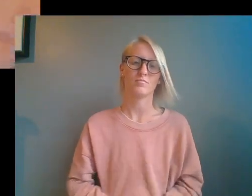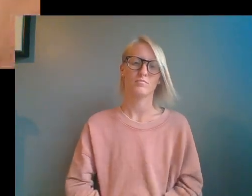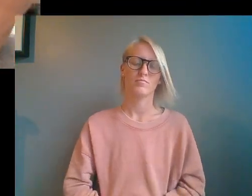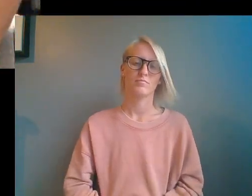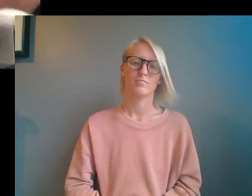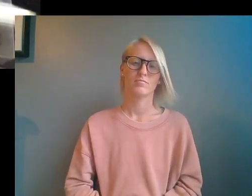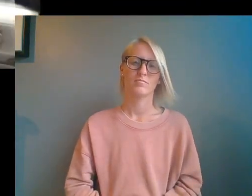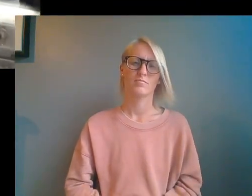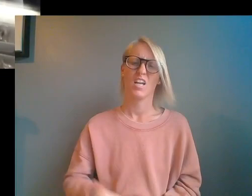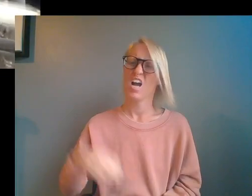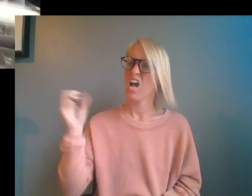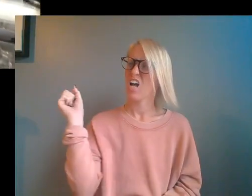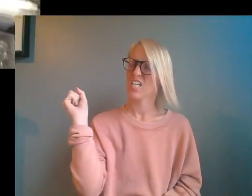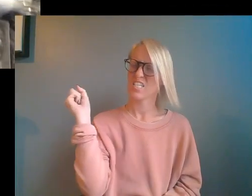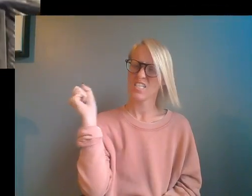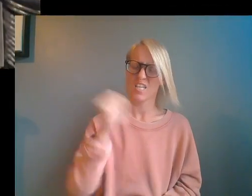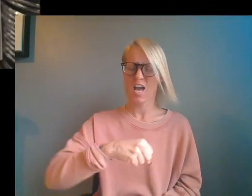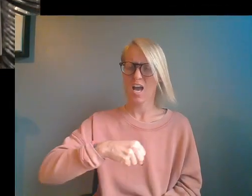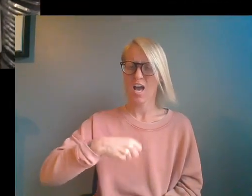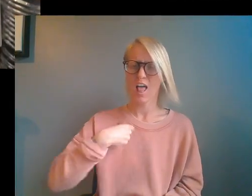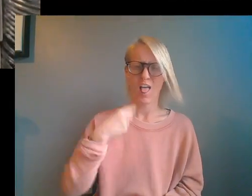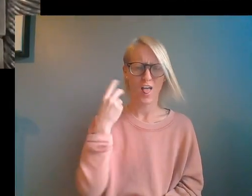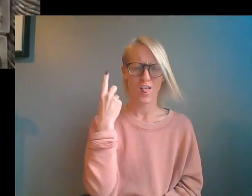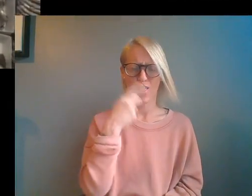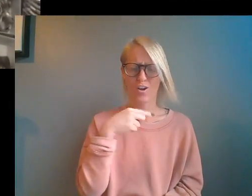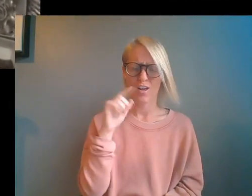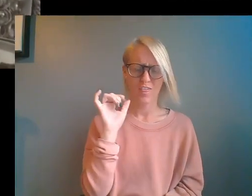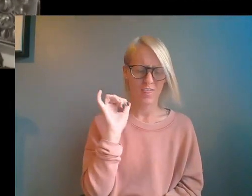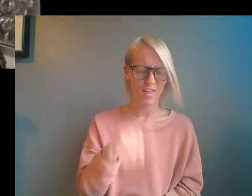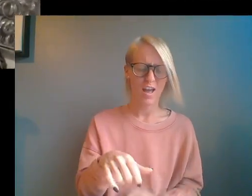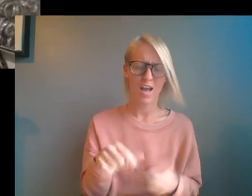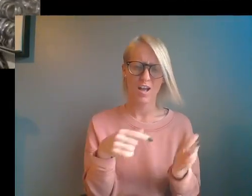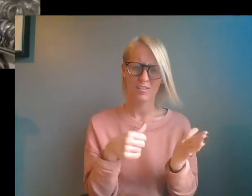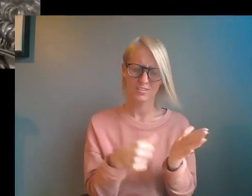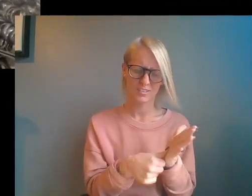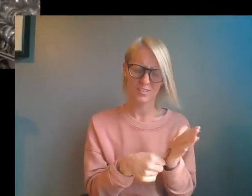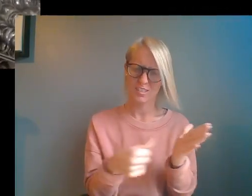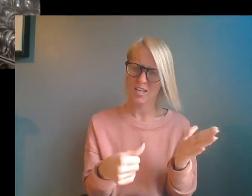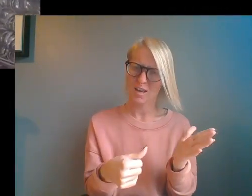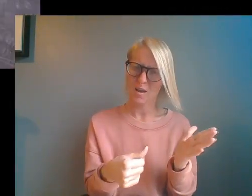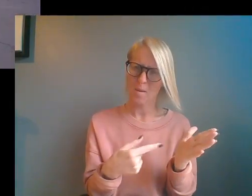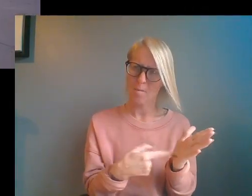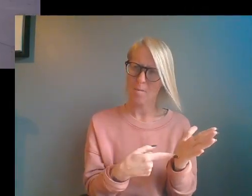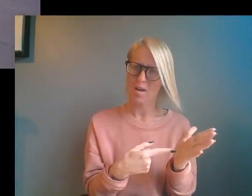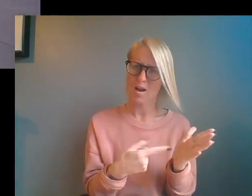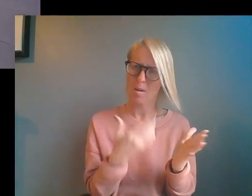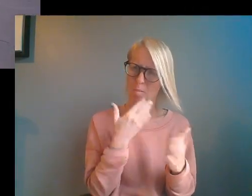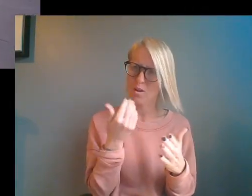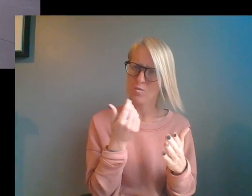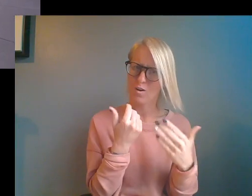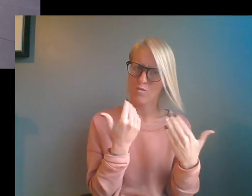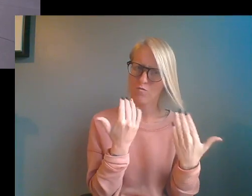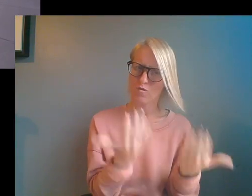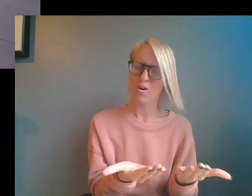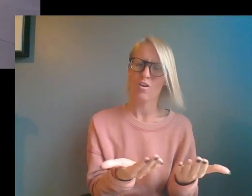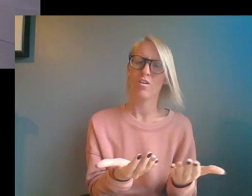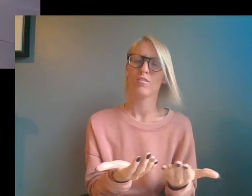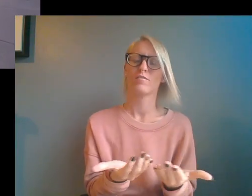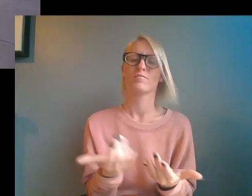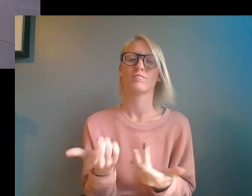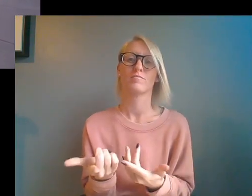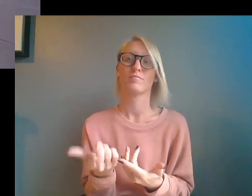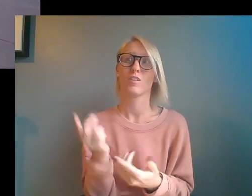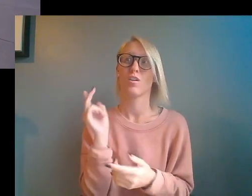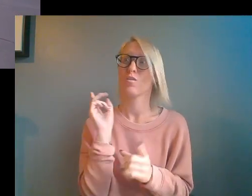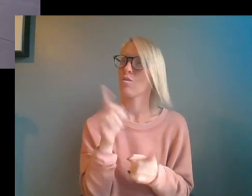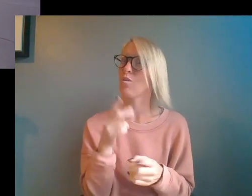Heck yes. Look at that stamp. Nice. That's one of the best ones we've got so far, I think. Only one. You have to be sure to check into the Jackrabbit